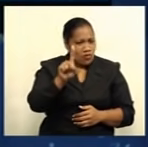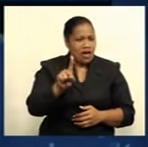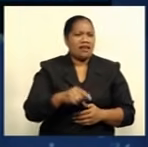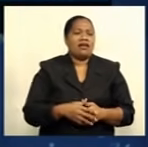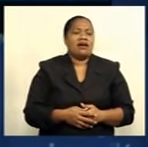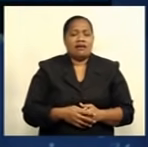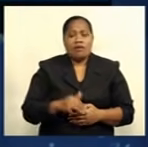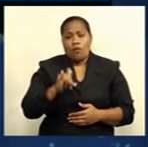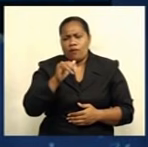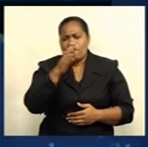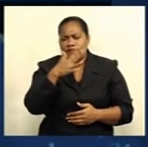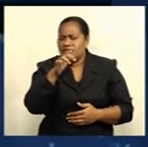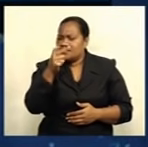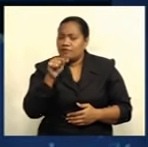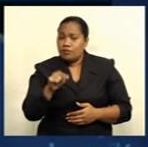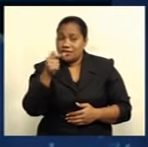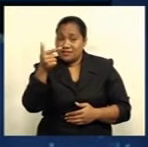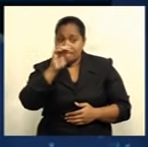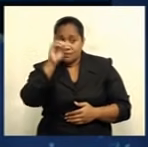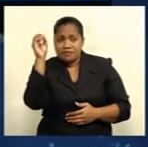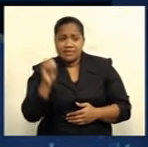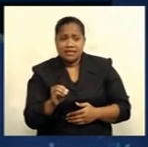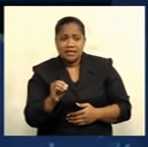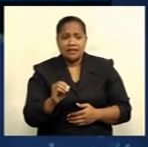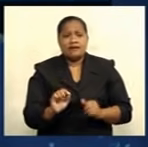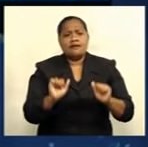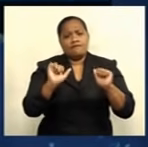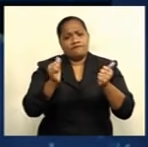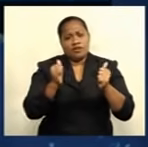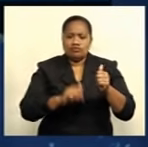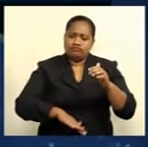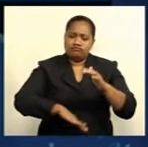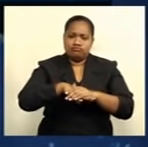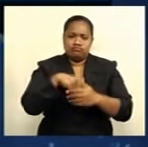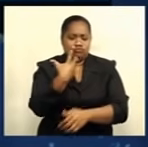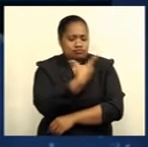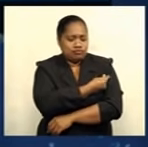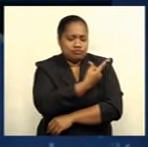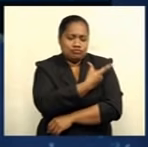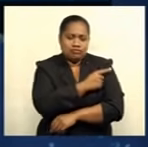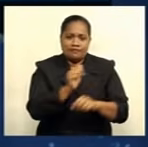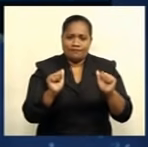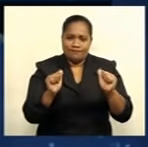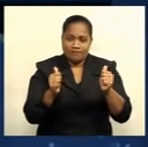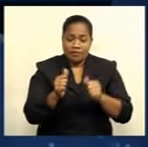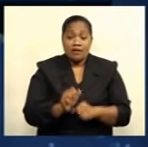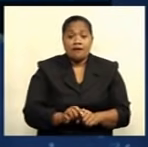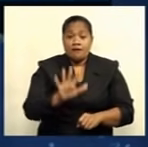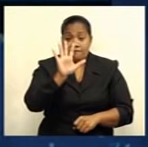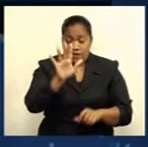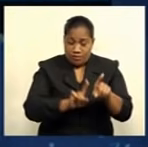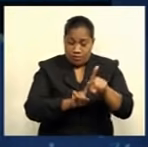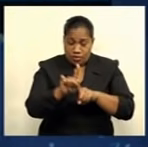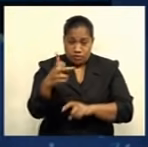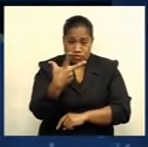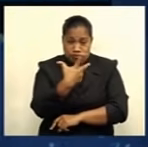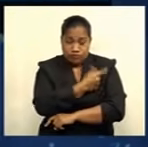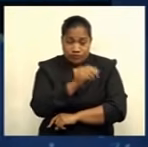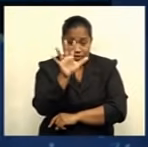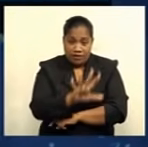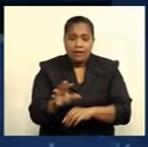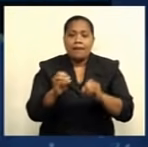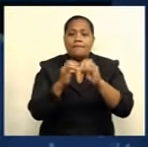338,251 or 57.7% have been fully vaccinated. The 5 most vaccinated areas are Mba,